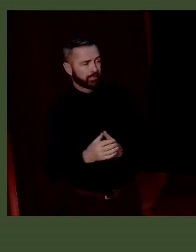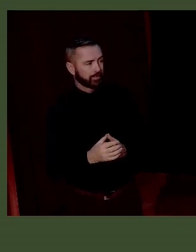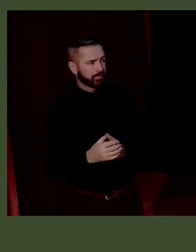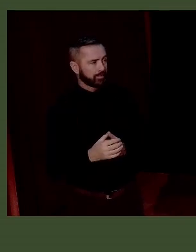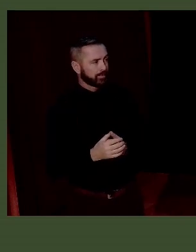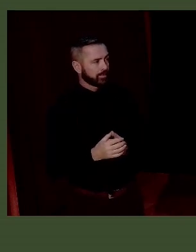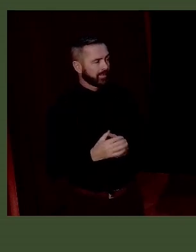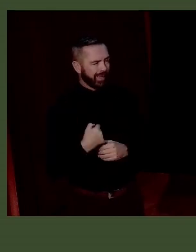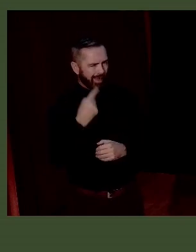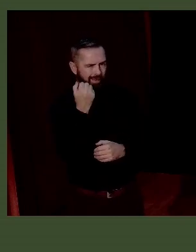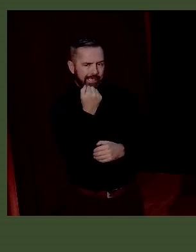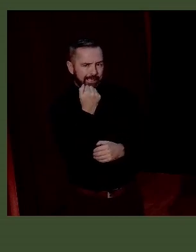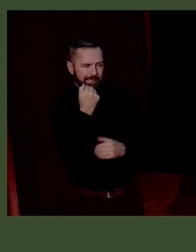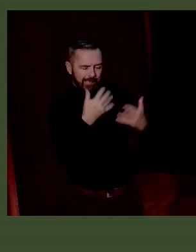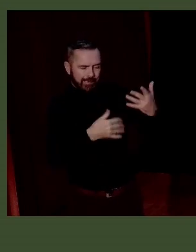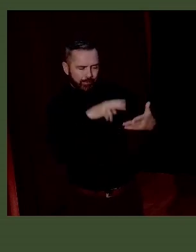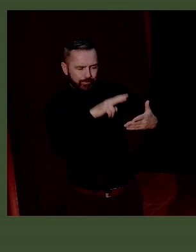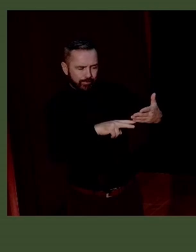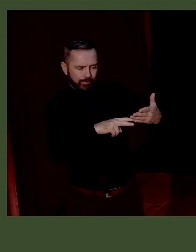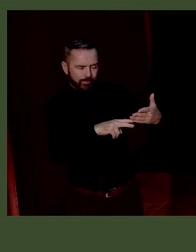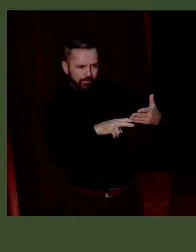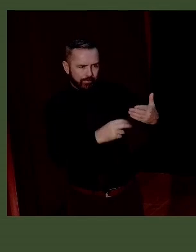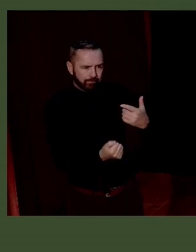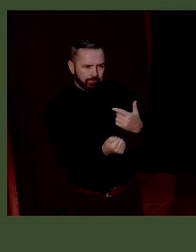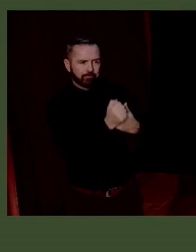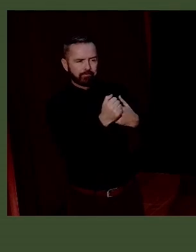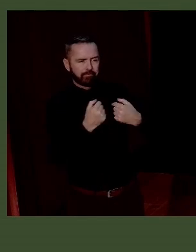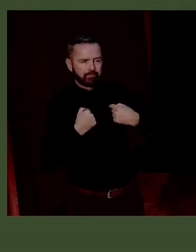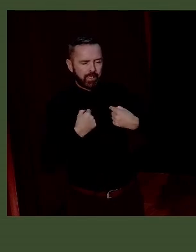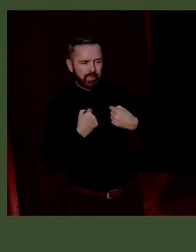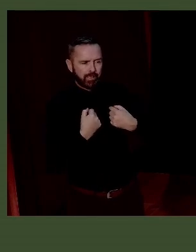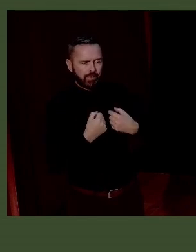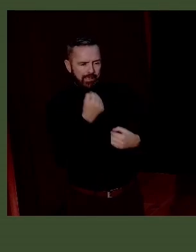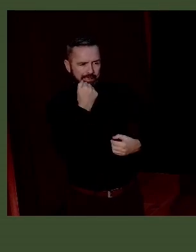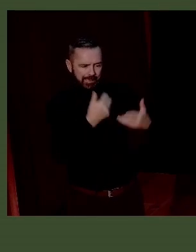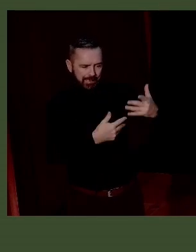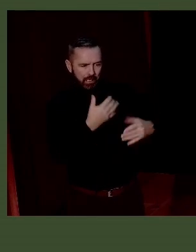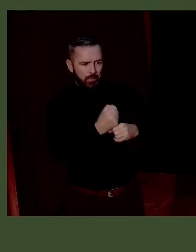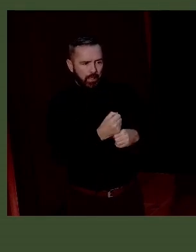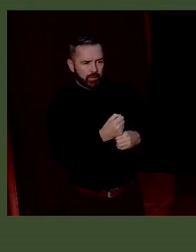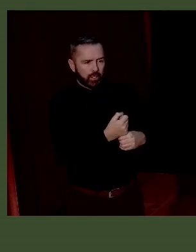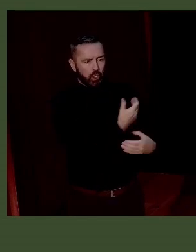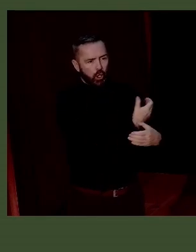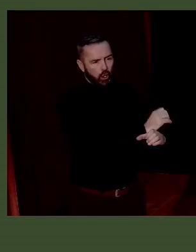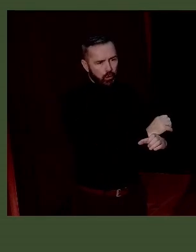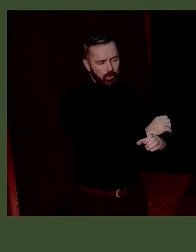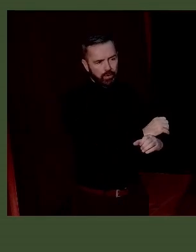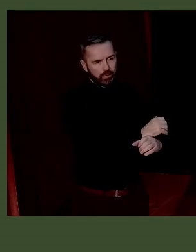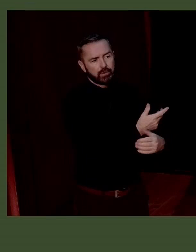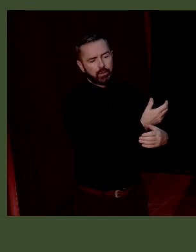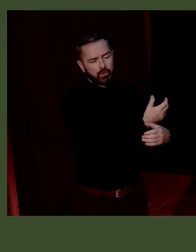And I think the statistic that really stares out most is the one about the urban-rural division.